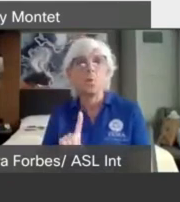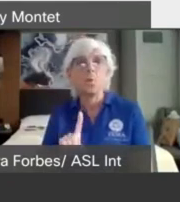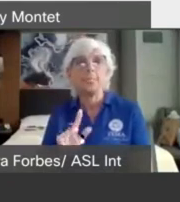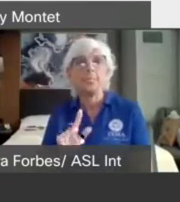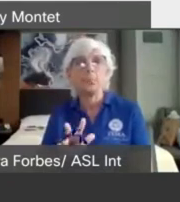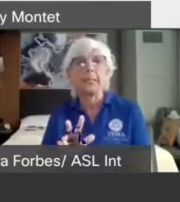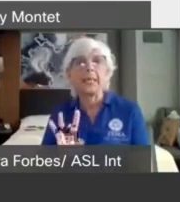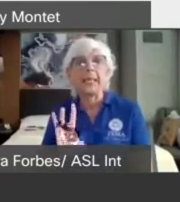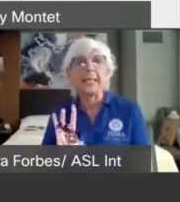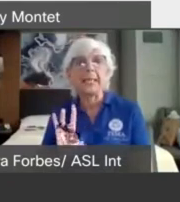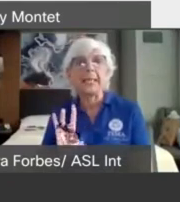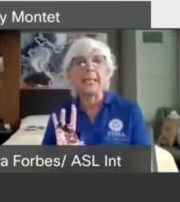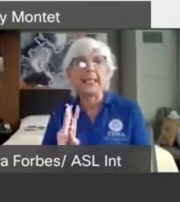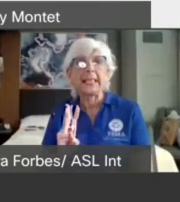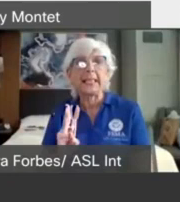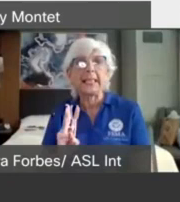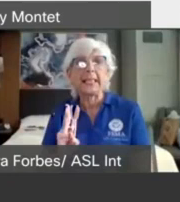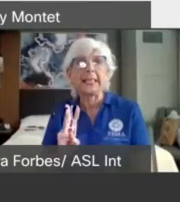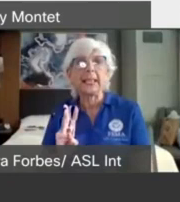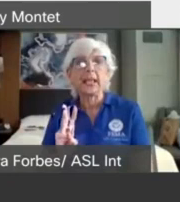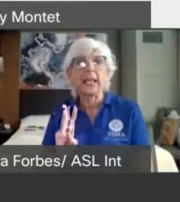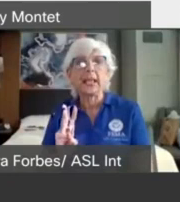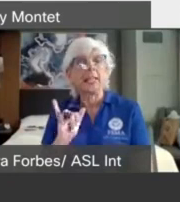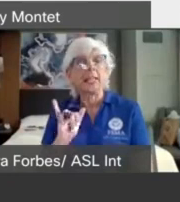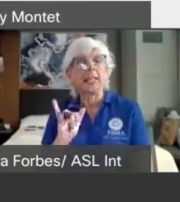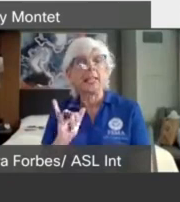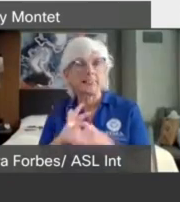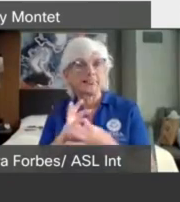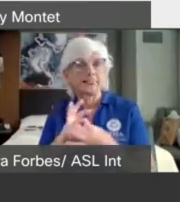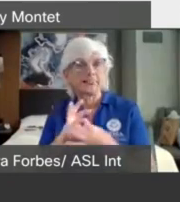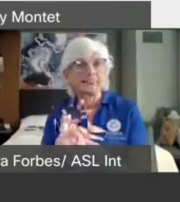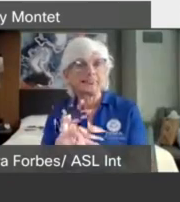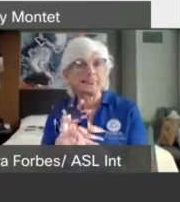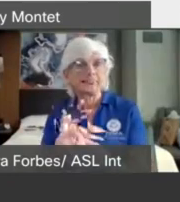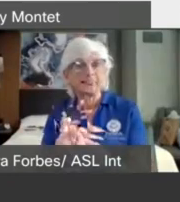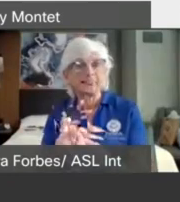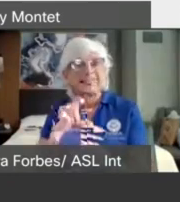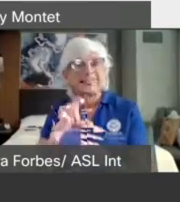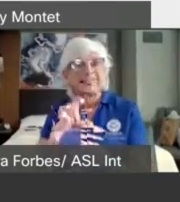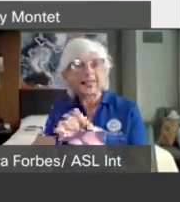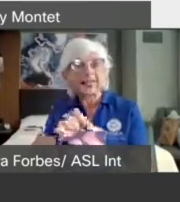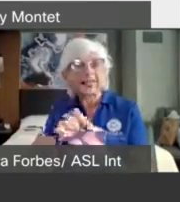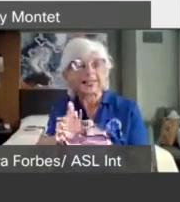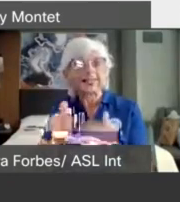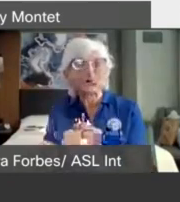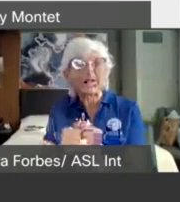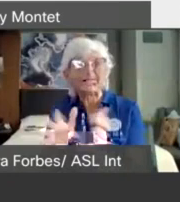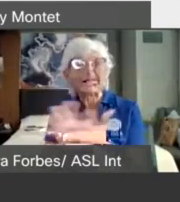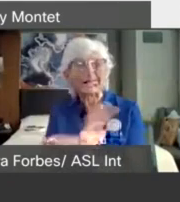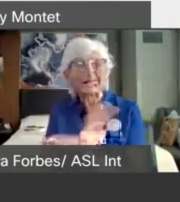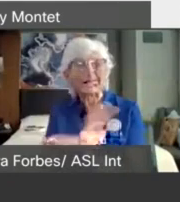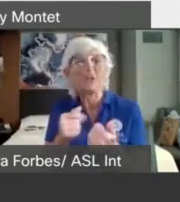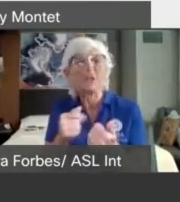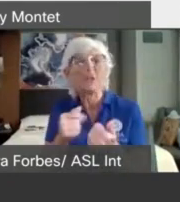844-965-1386. This talks about needing assistance with damages from Hurricane Ida. They connect you